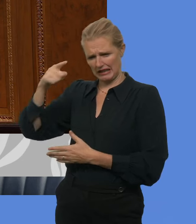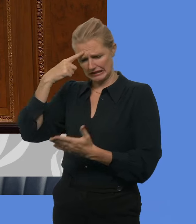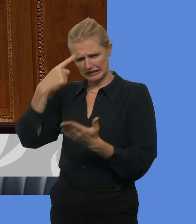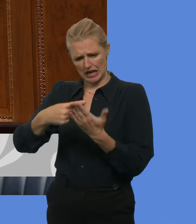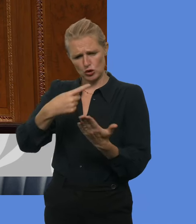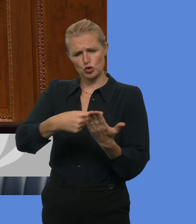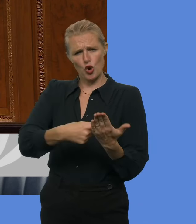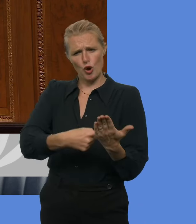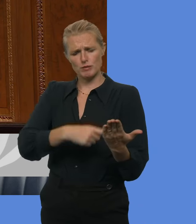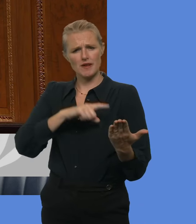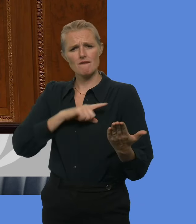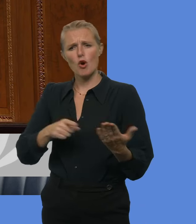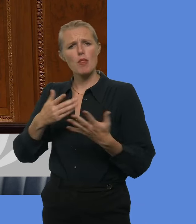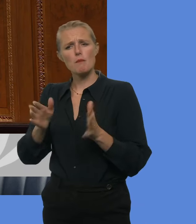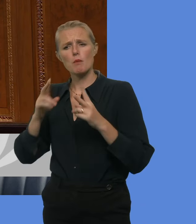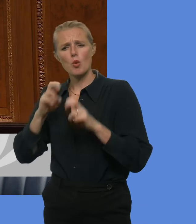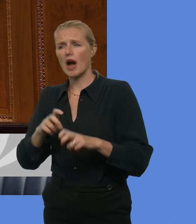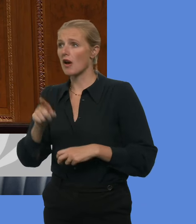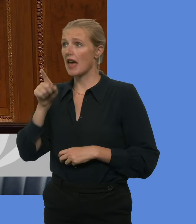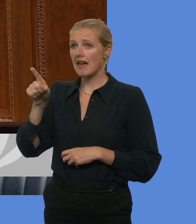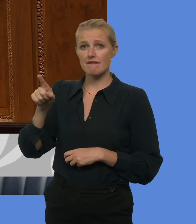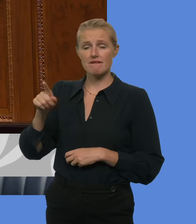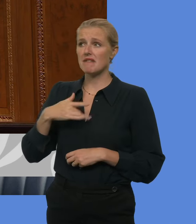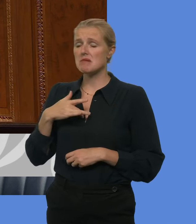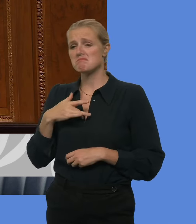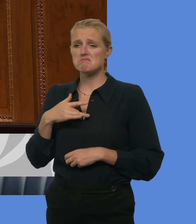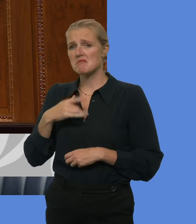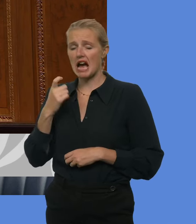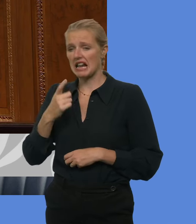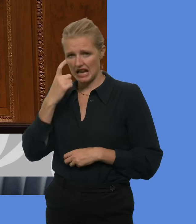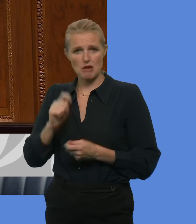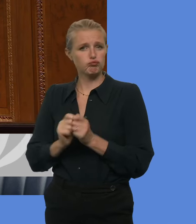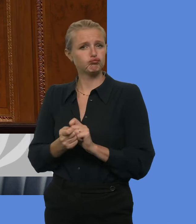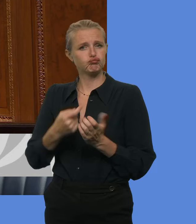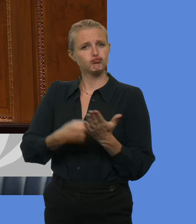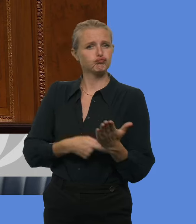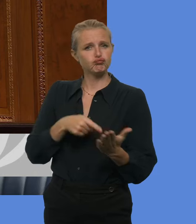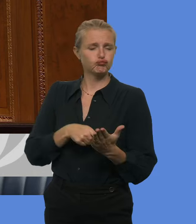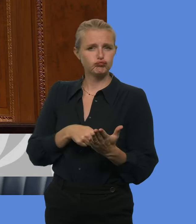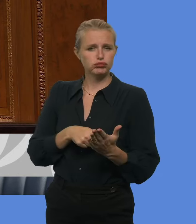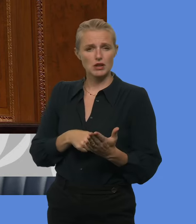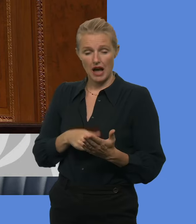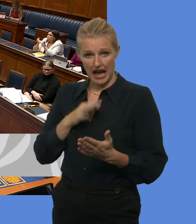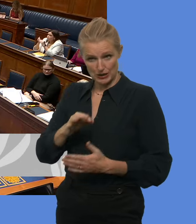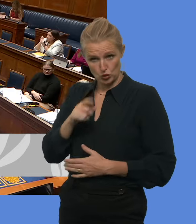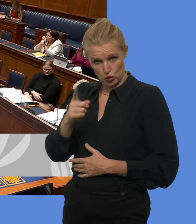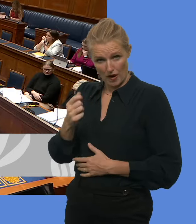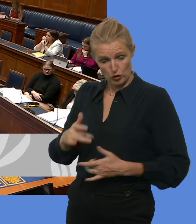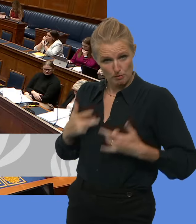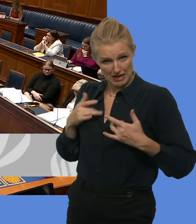indeed can amend it if he feels in the public interest to do so. Does the Executive Office have an opinion on this? Minister.